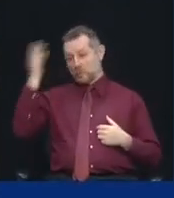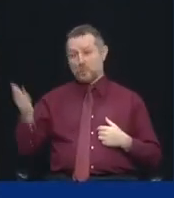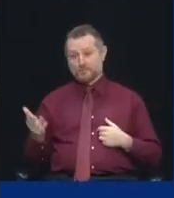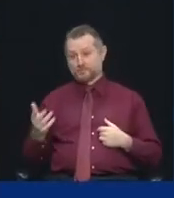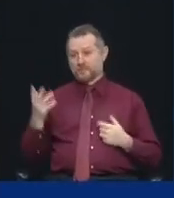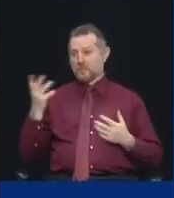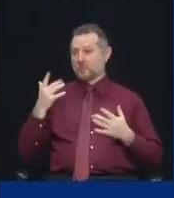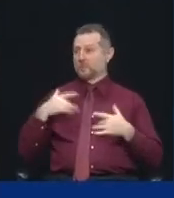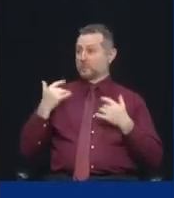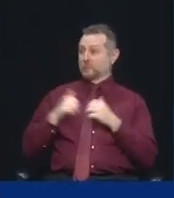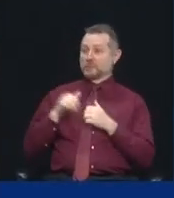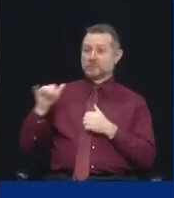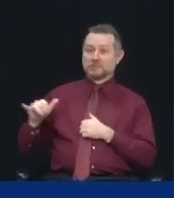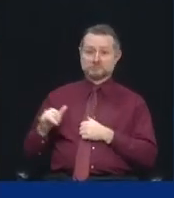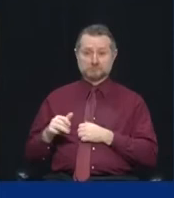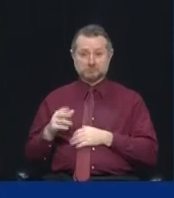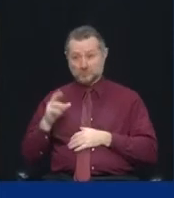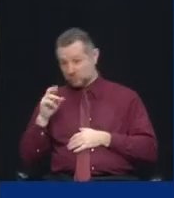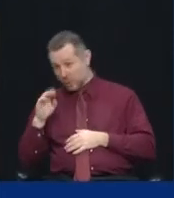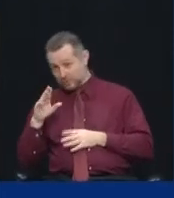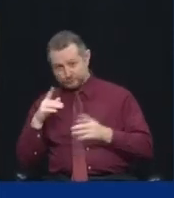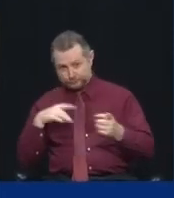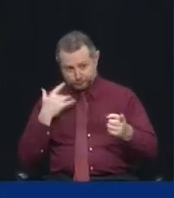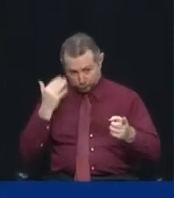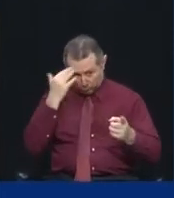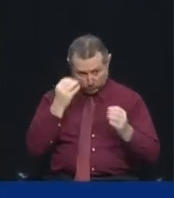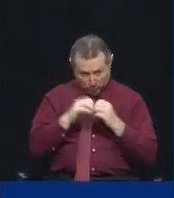Do you know that, Rob or Dr. Zucker?